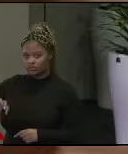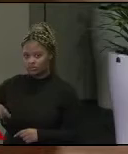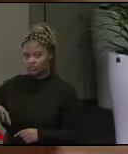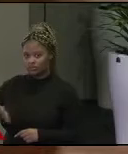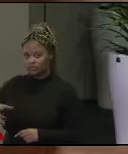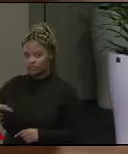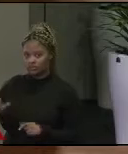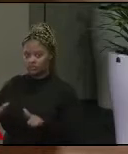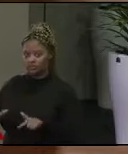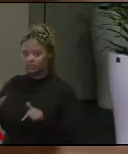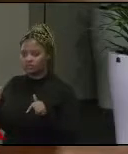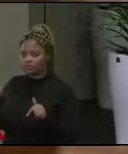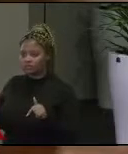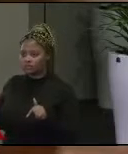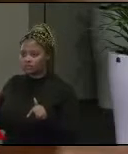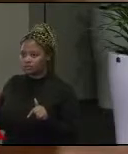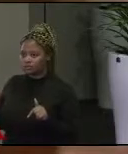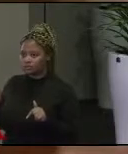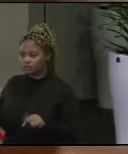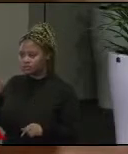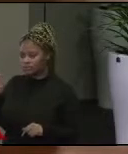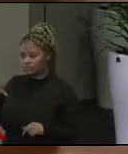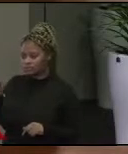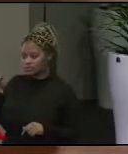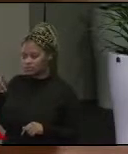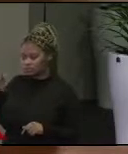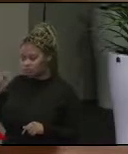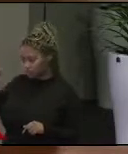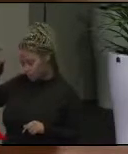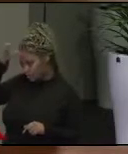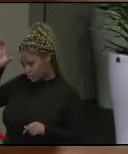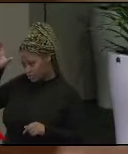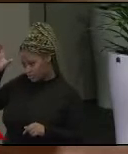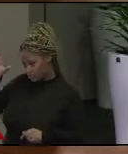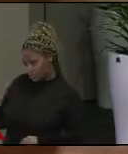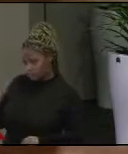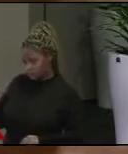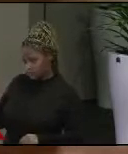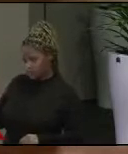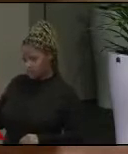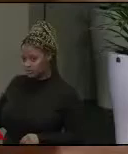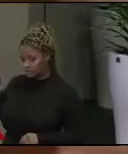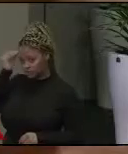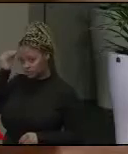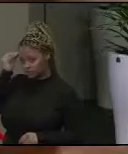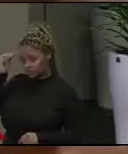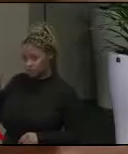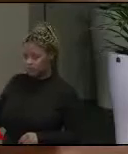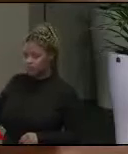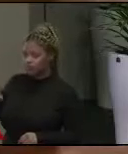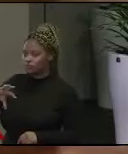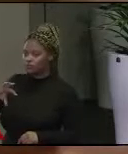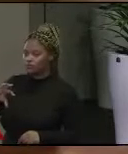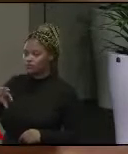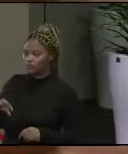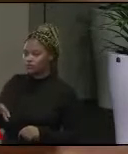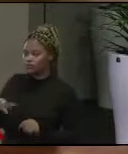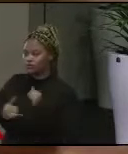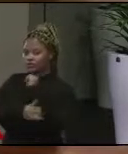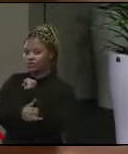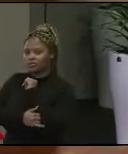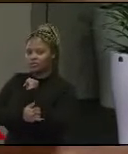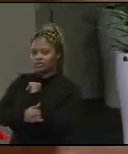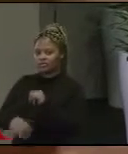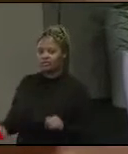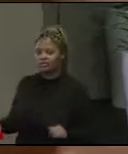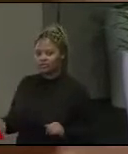Chief Whip Manyati Skokelwe Nguwe namhlanje, members of the Portfolio Committee on Human Settlements,